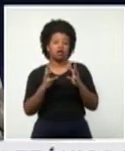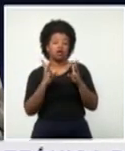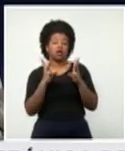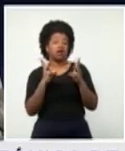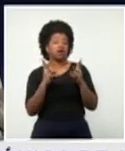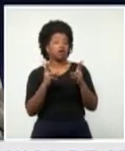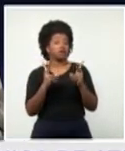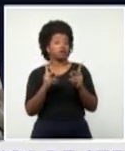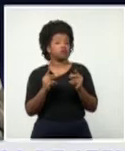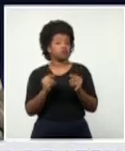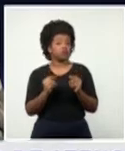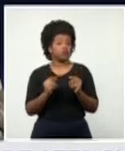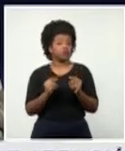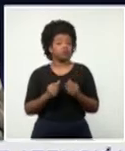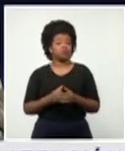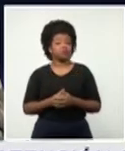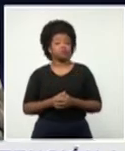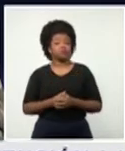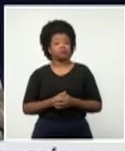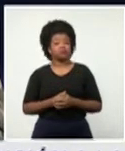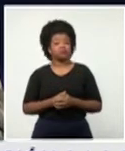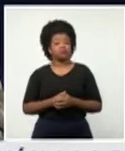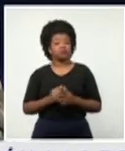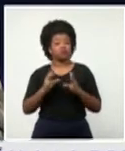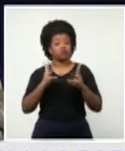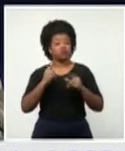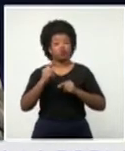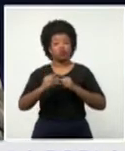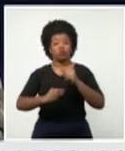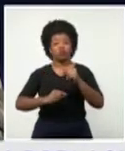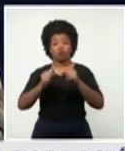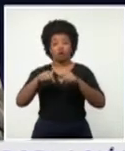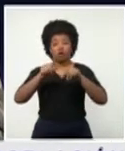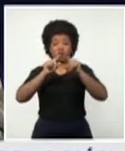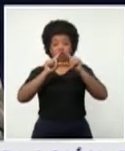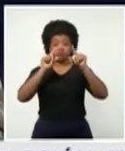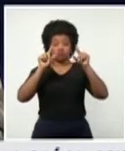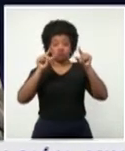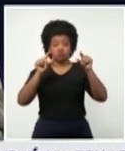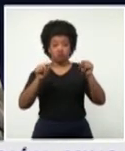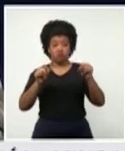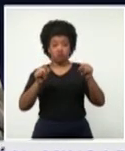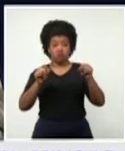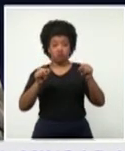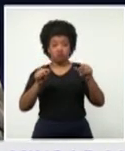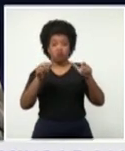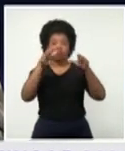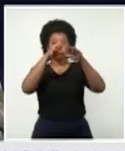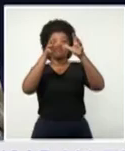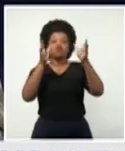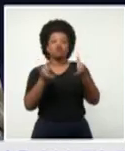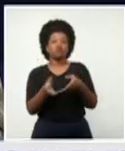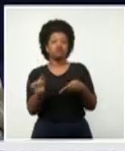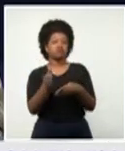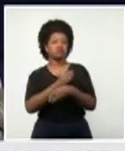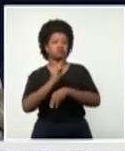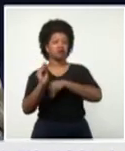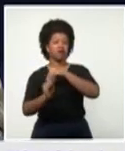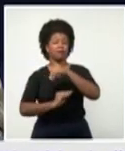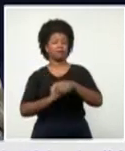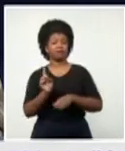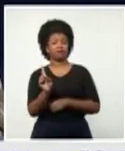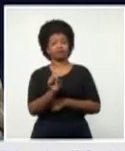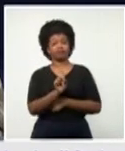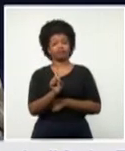that notwithstanding the results we are achieving in our country, the behavior of the pandemic in the world is different. And as we have